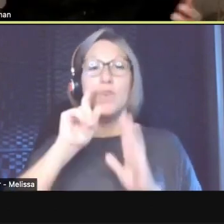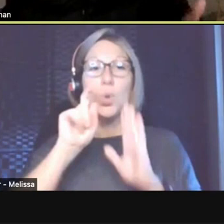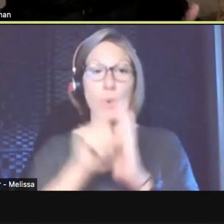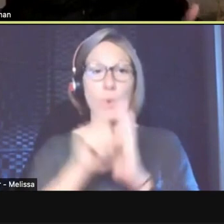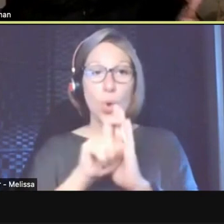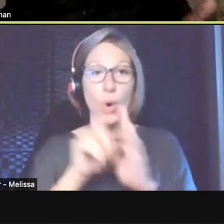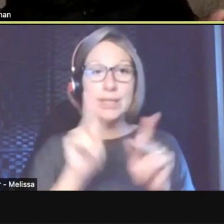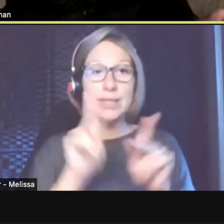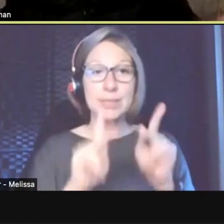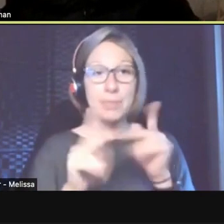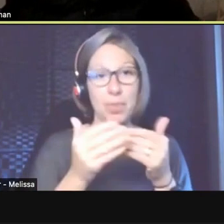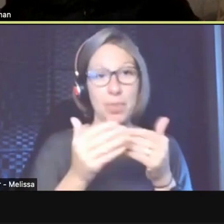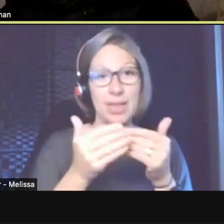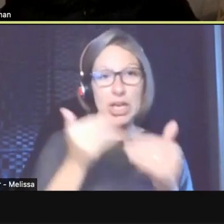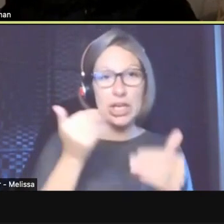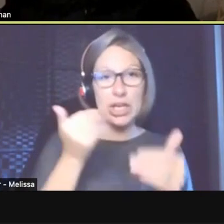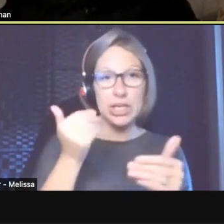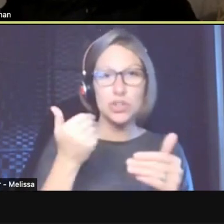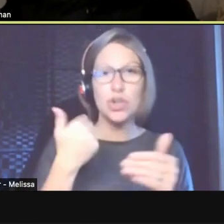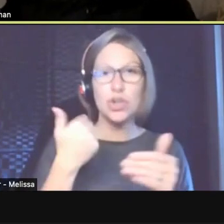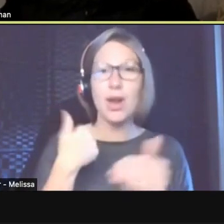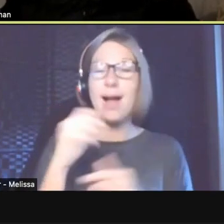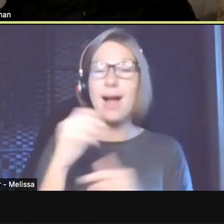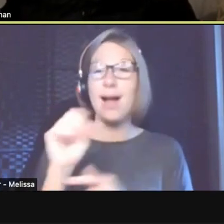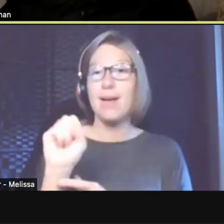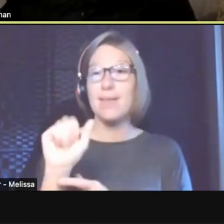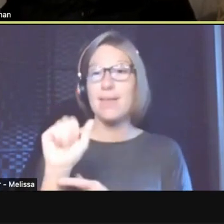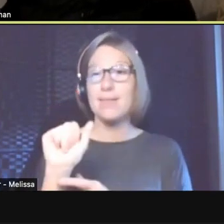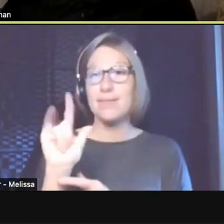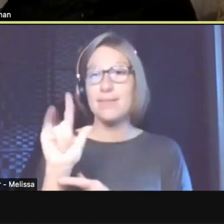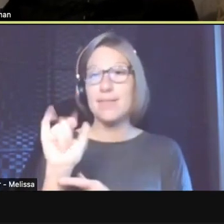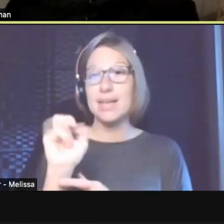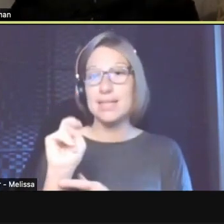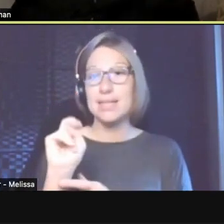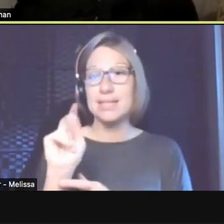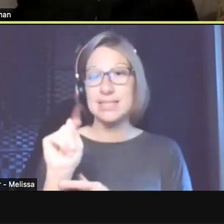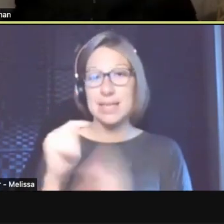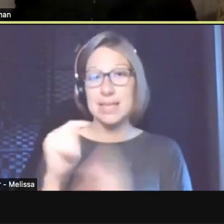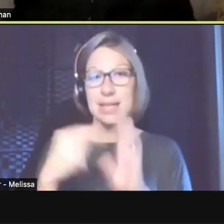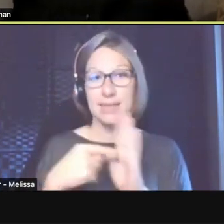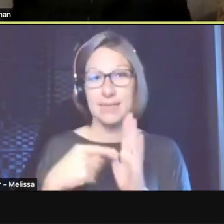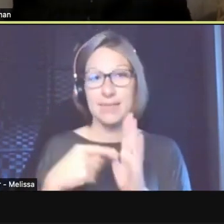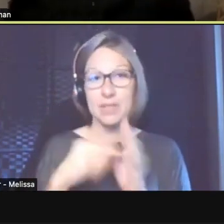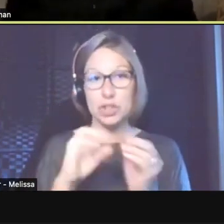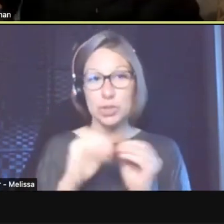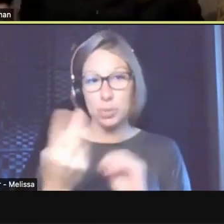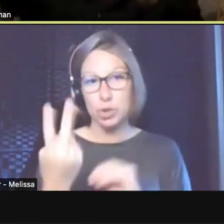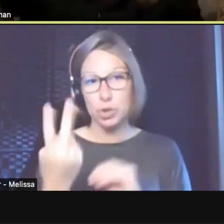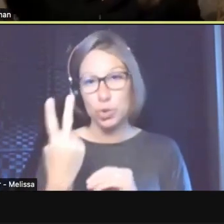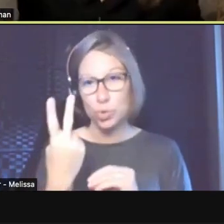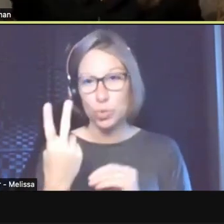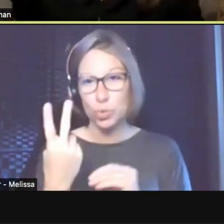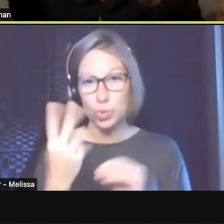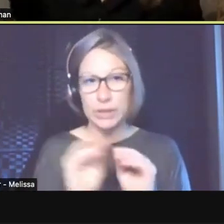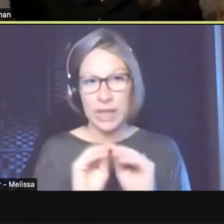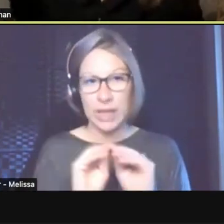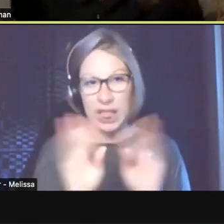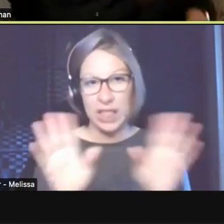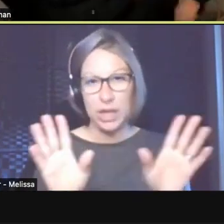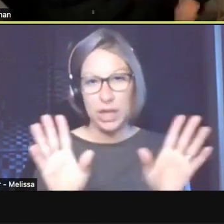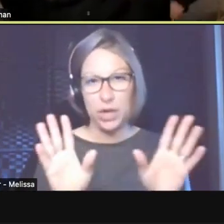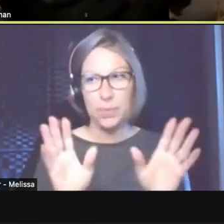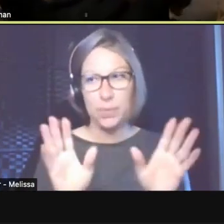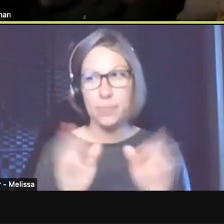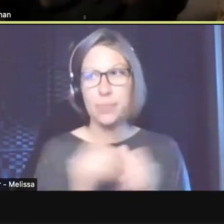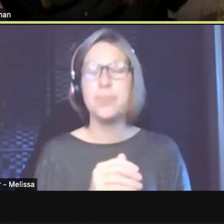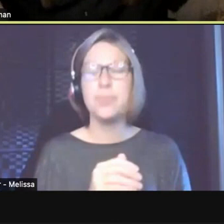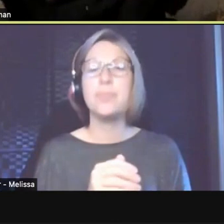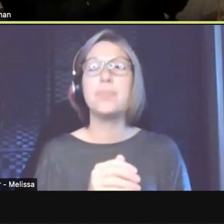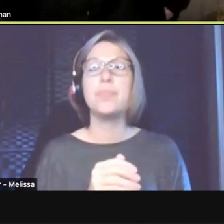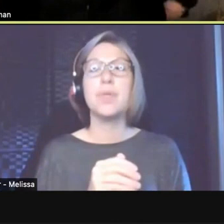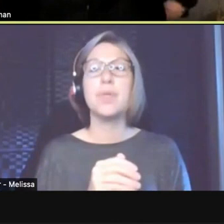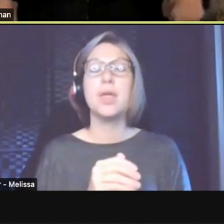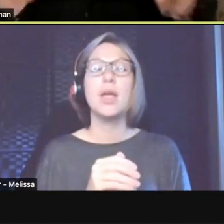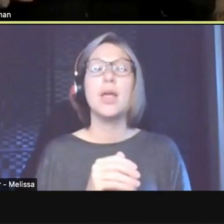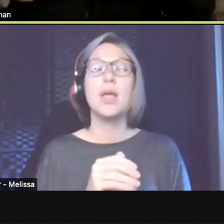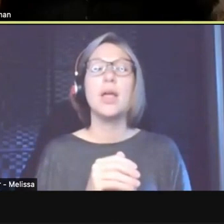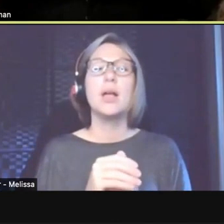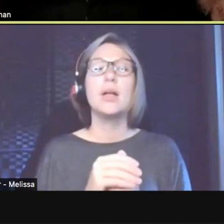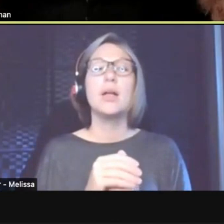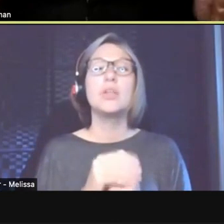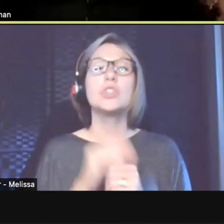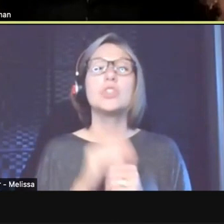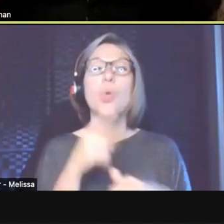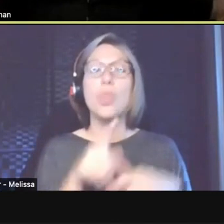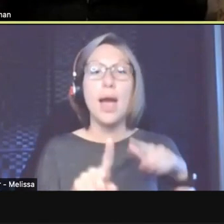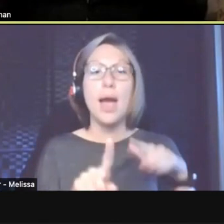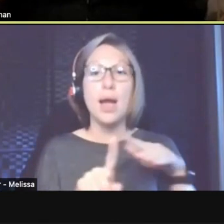easier kind of have salient features. Number 2 is pretty clear. They have salient features that emerge